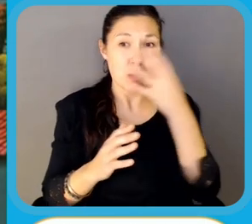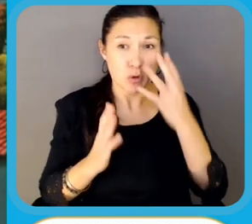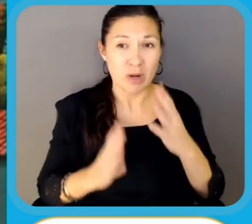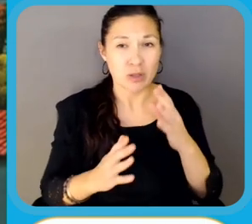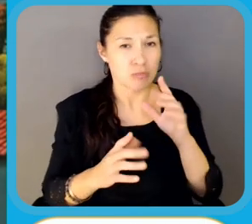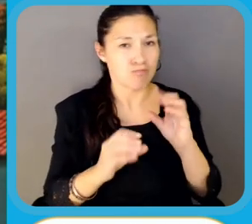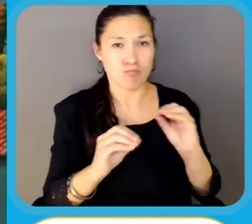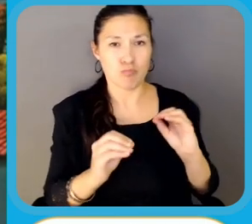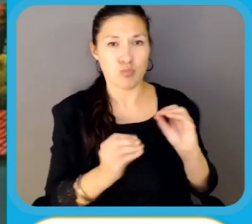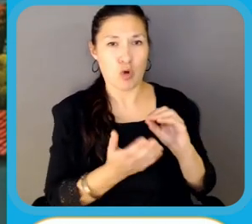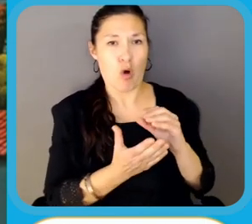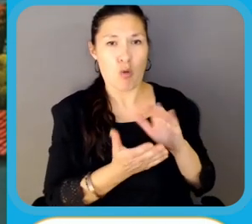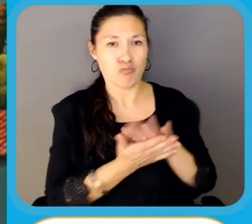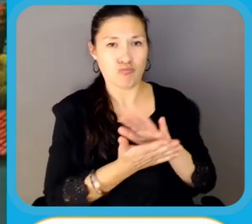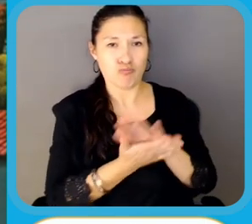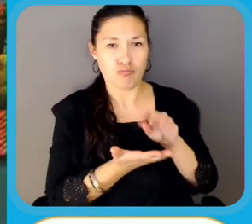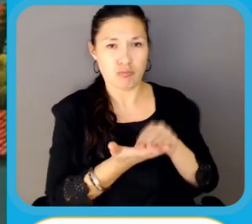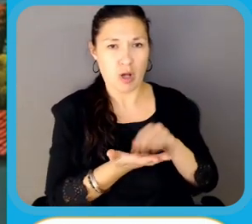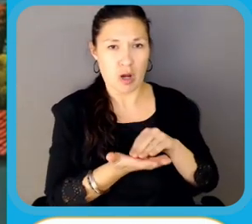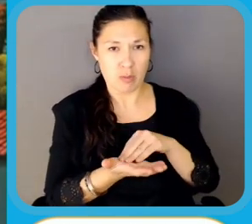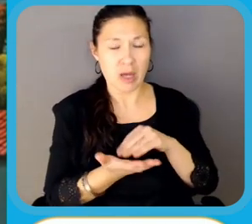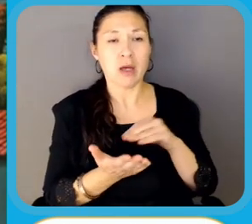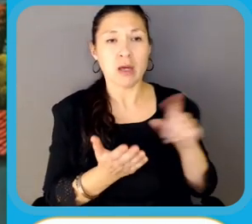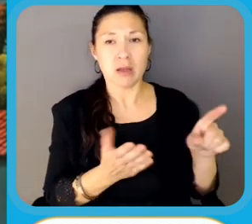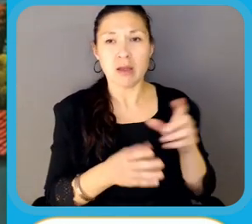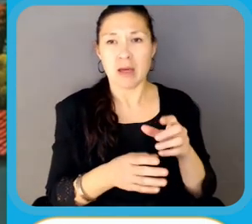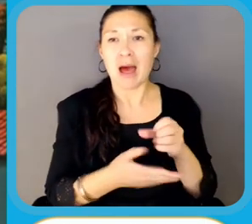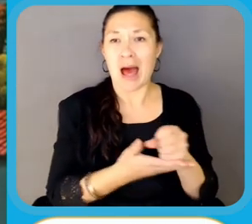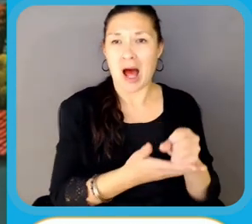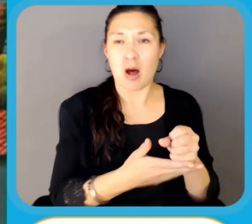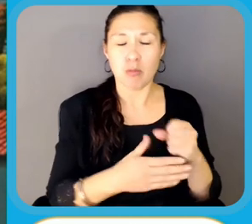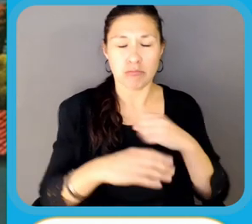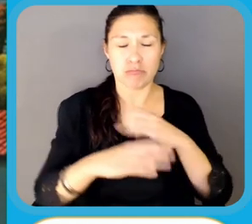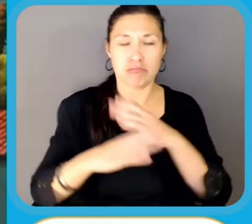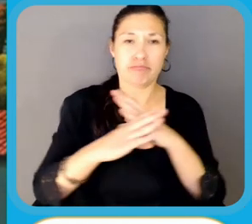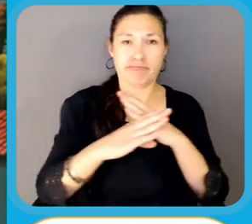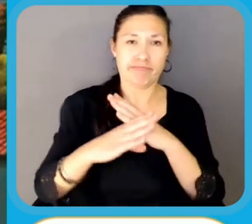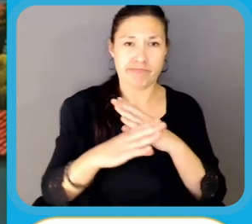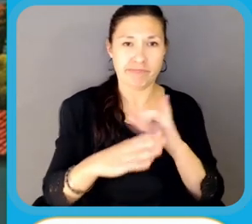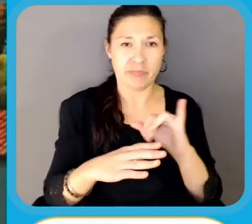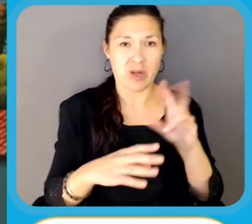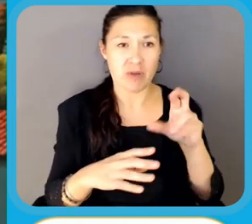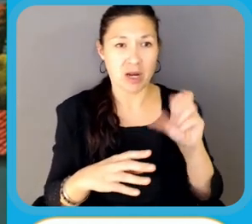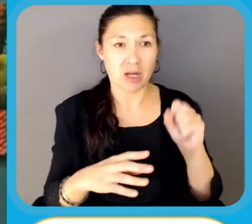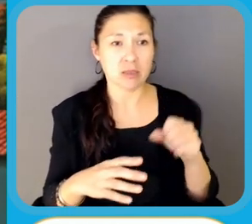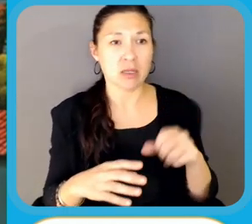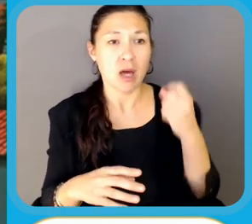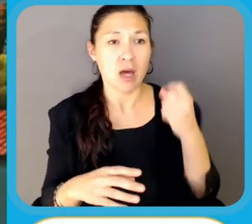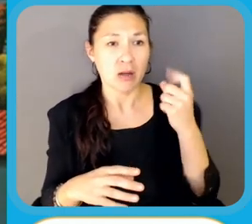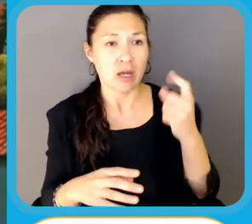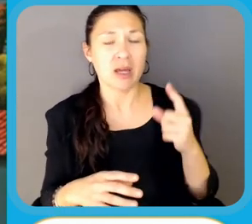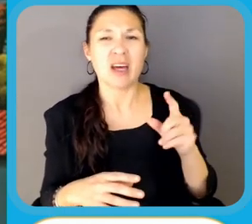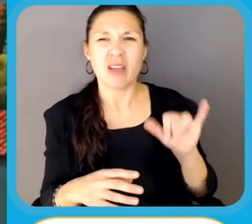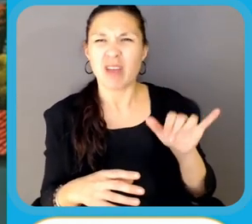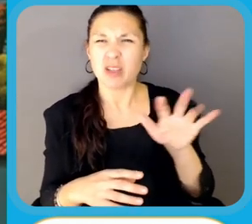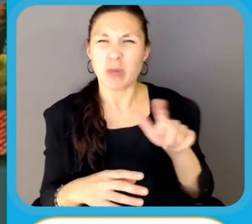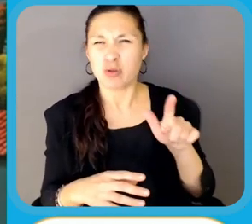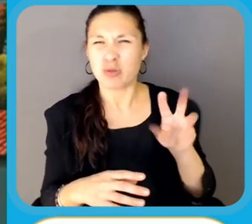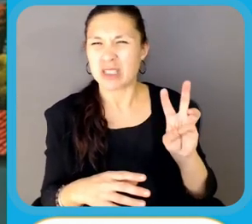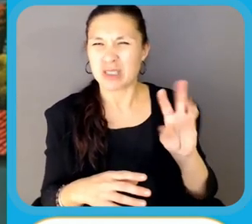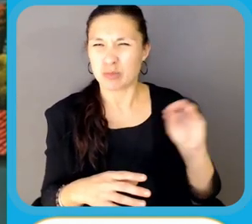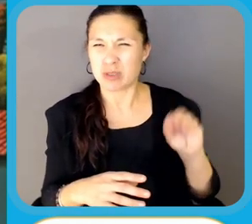virus. The immigrant community of California makes up 26.7% of California's population,